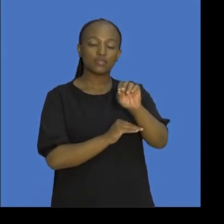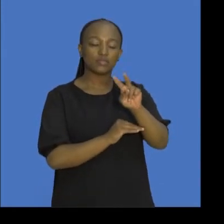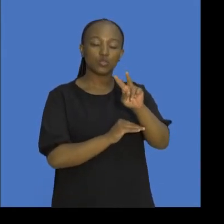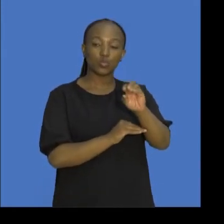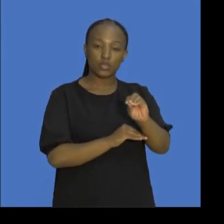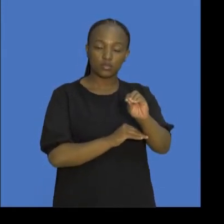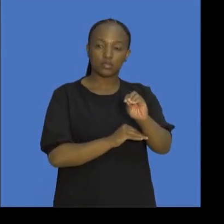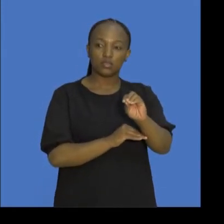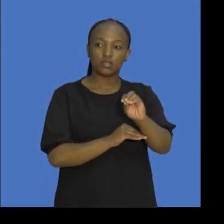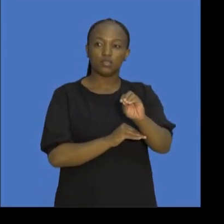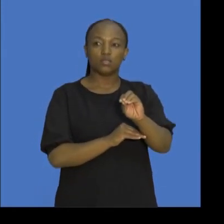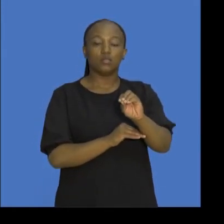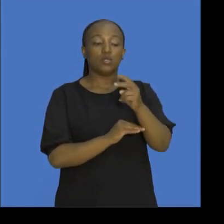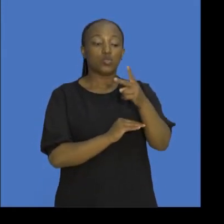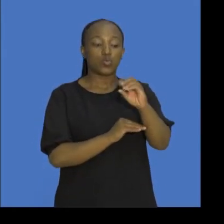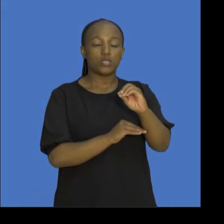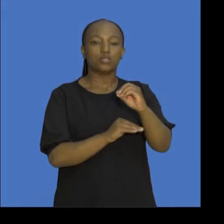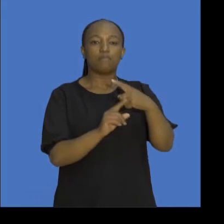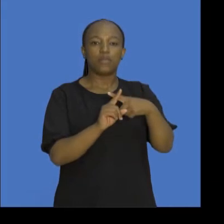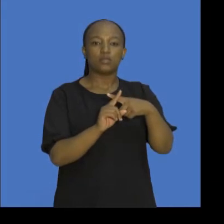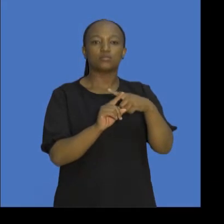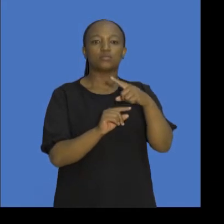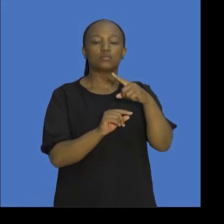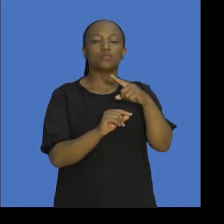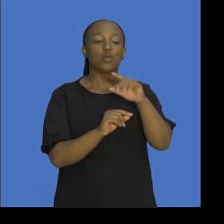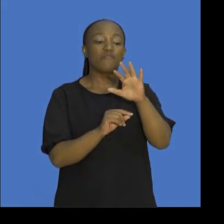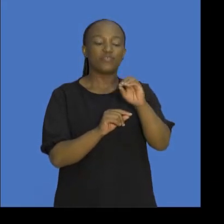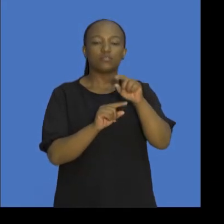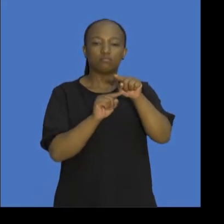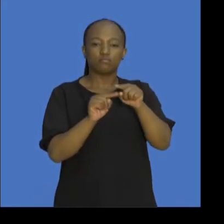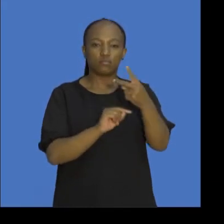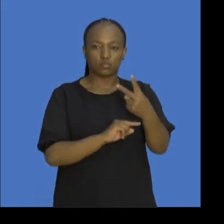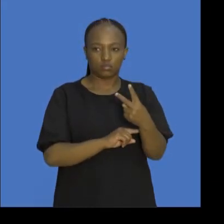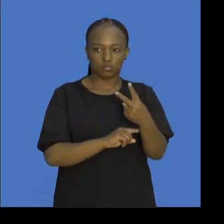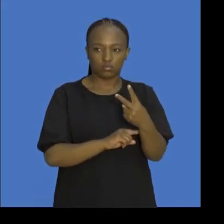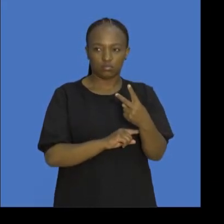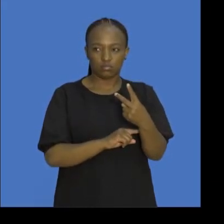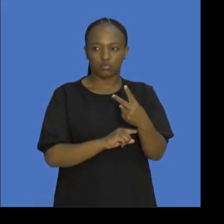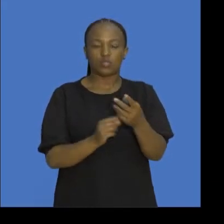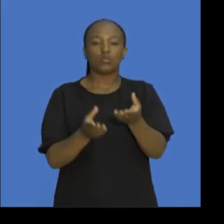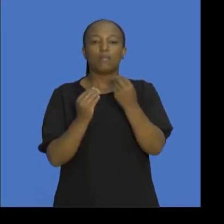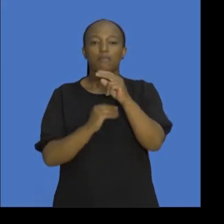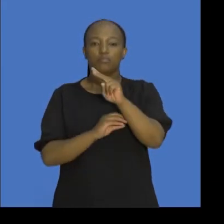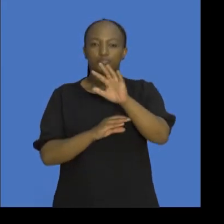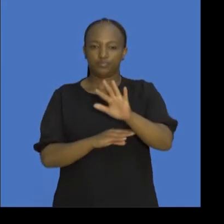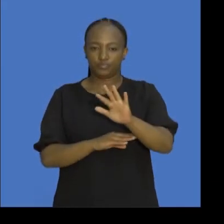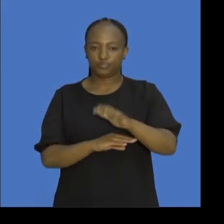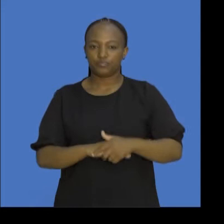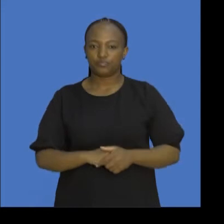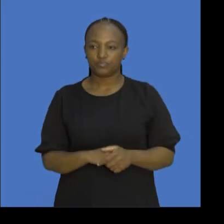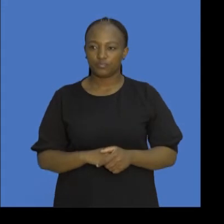20 is 20 plus 30, which is 50 divided by 2. We get